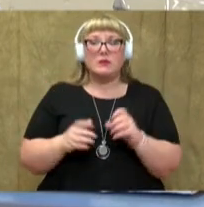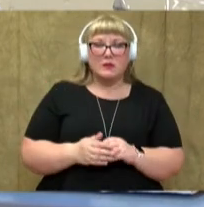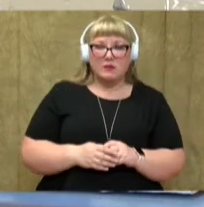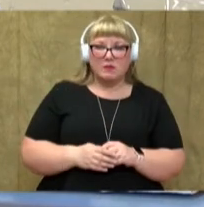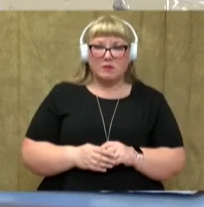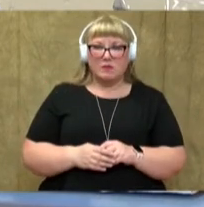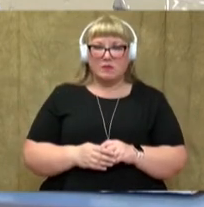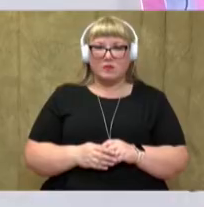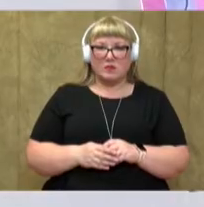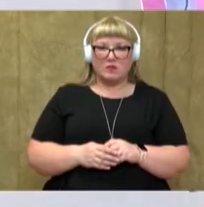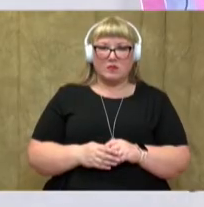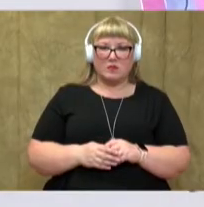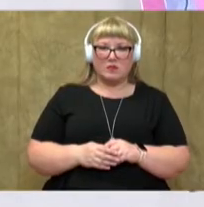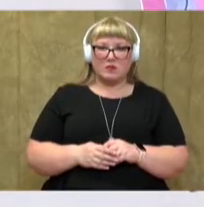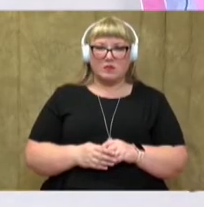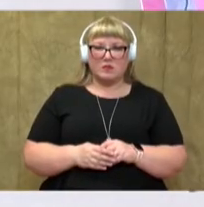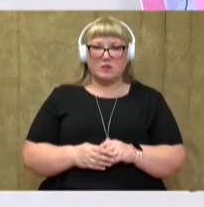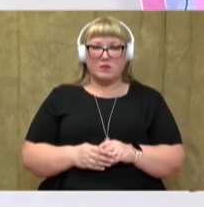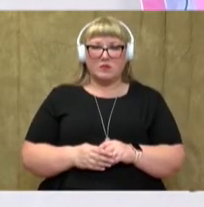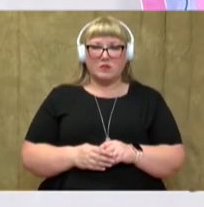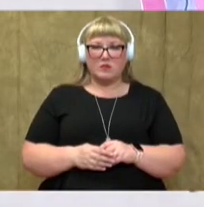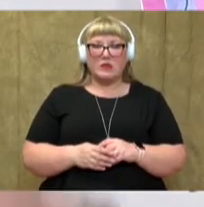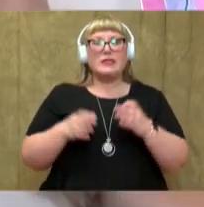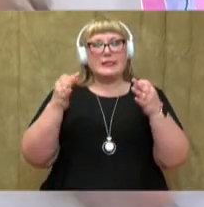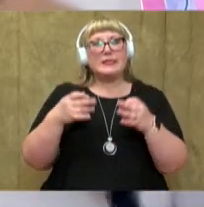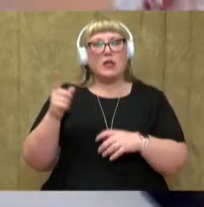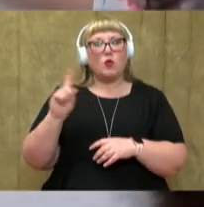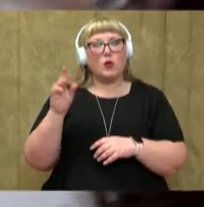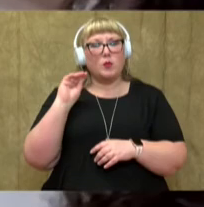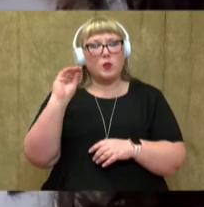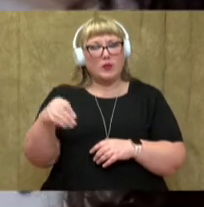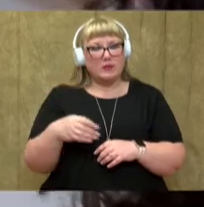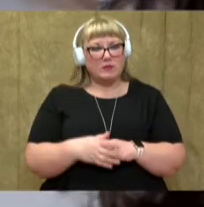check out where it looks best and then decide where to put it.